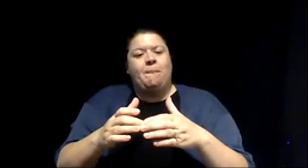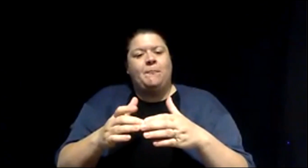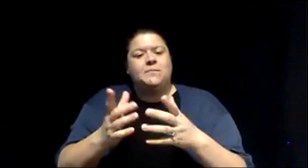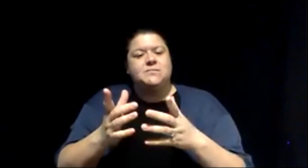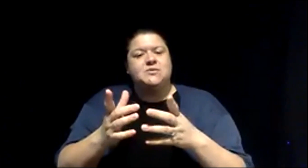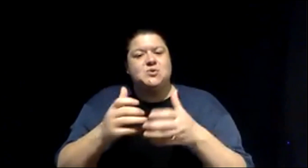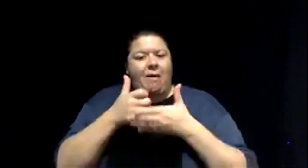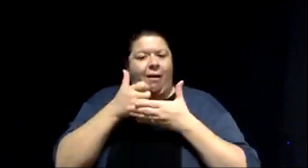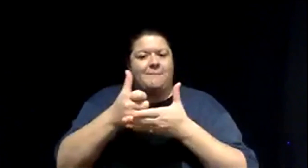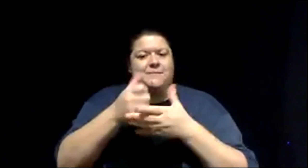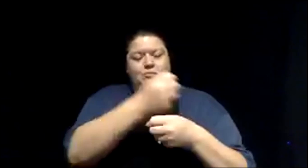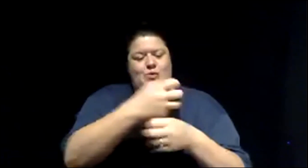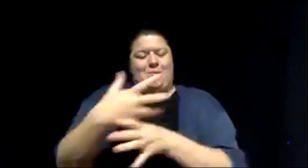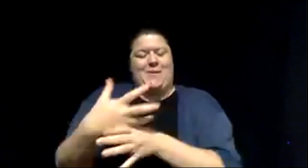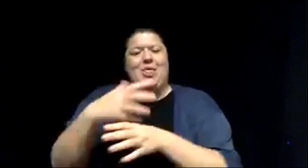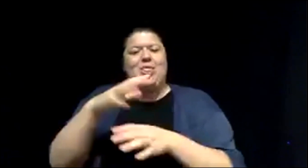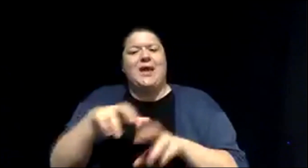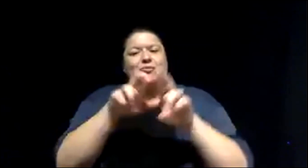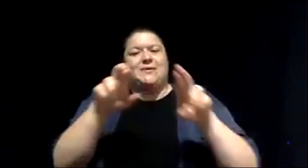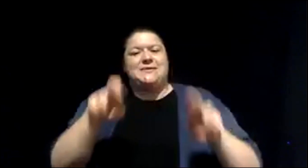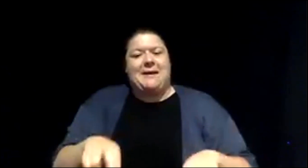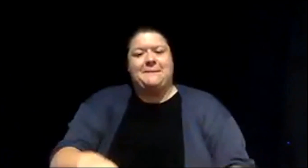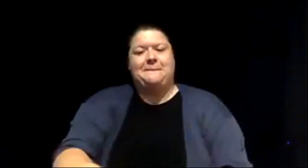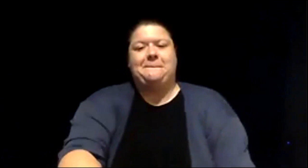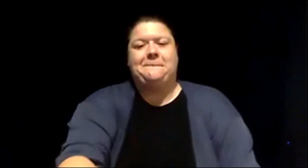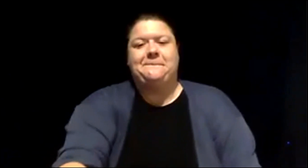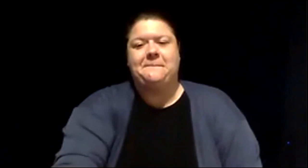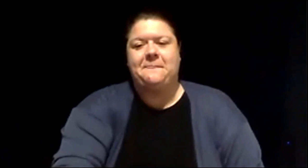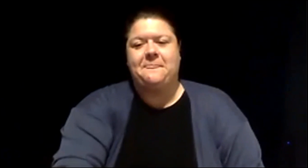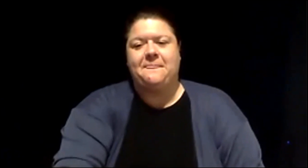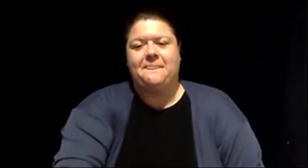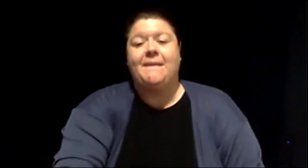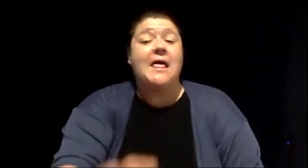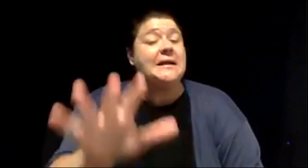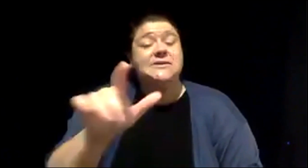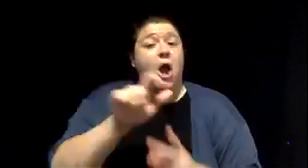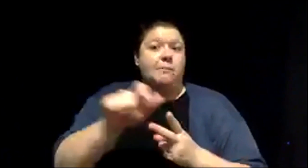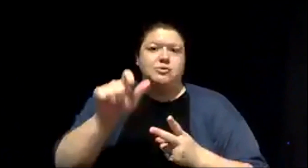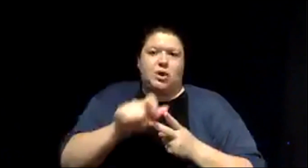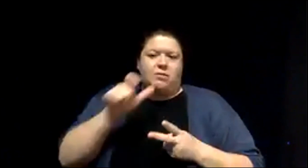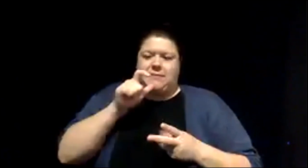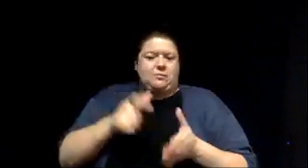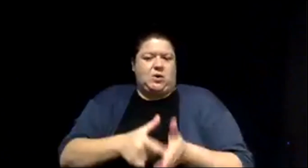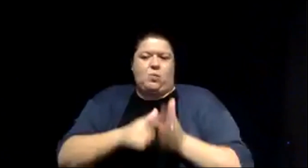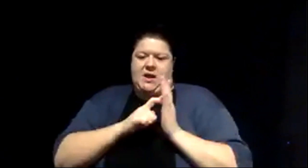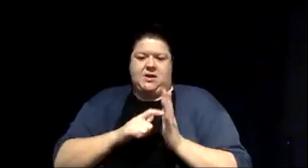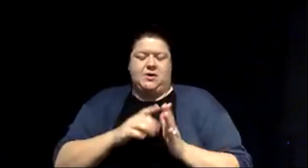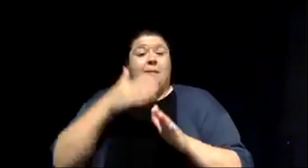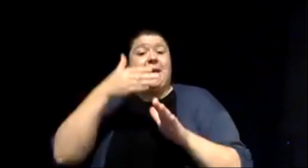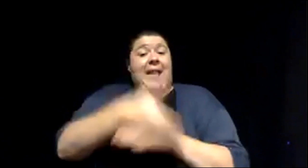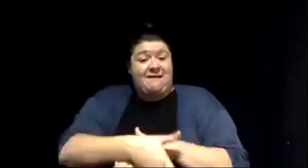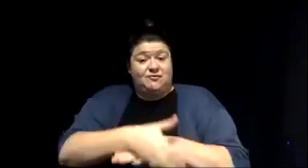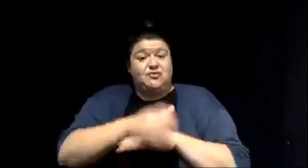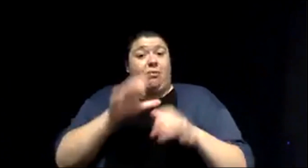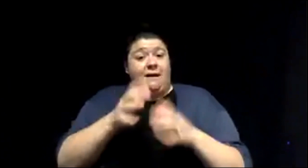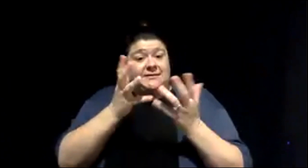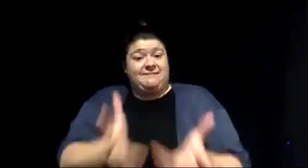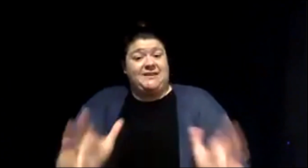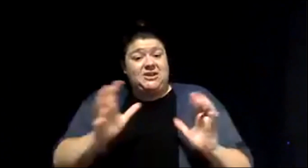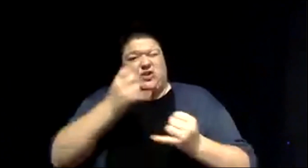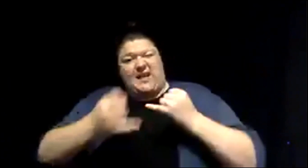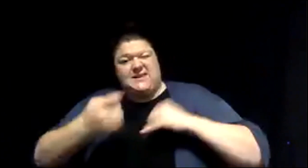help you prepare a resume. Okay, so like I said, that's optional. It'll be after the class is over at 11 o'clock.